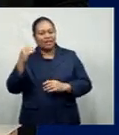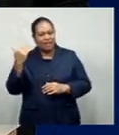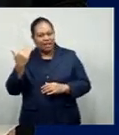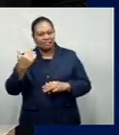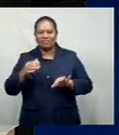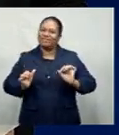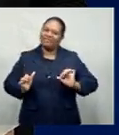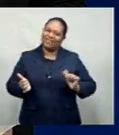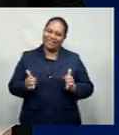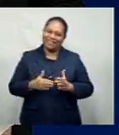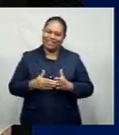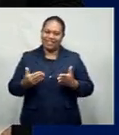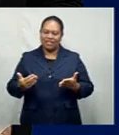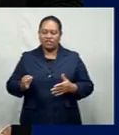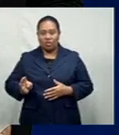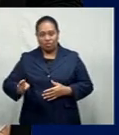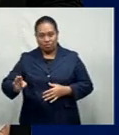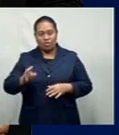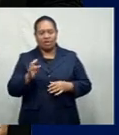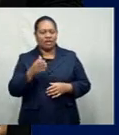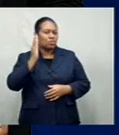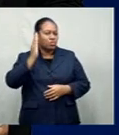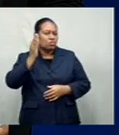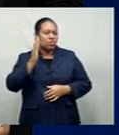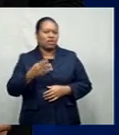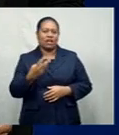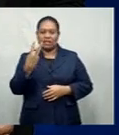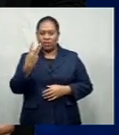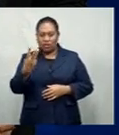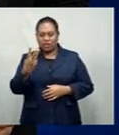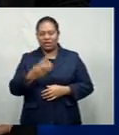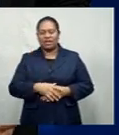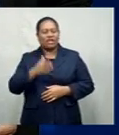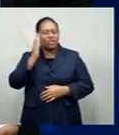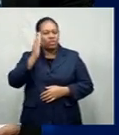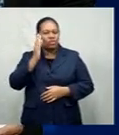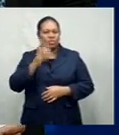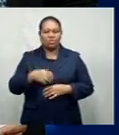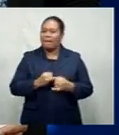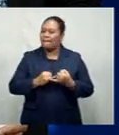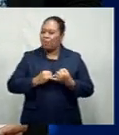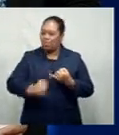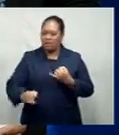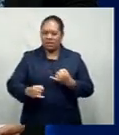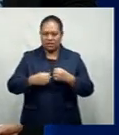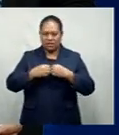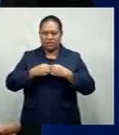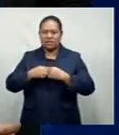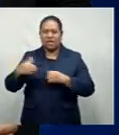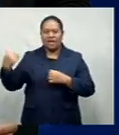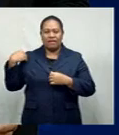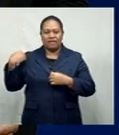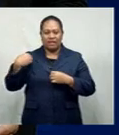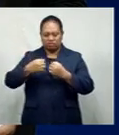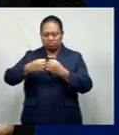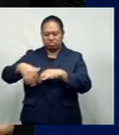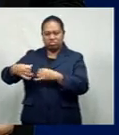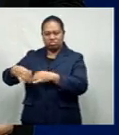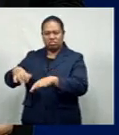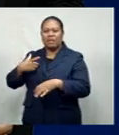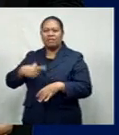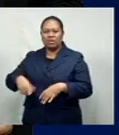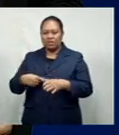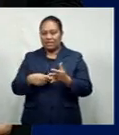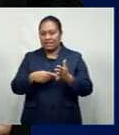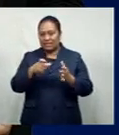been completed. Mbua District School is one of 3 schools in Vanua Levu that were badly affected by Category 5 cyclone in